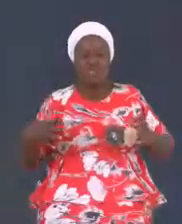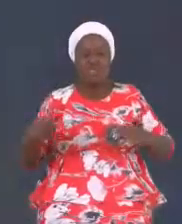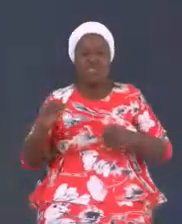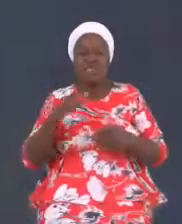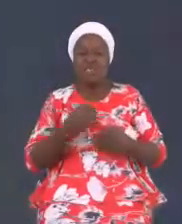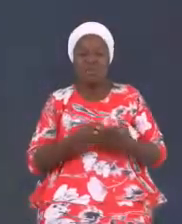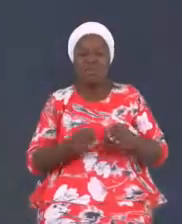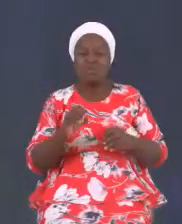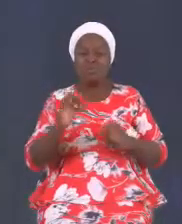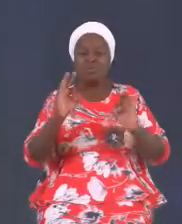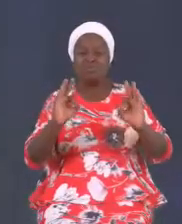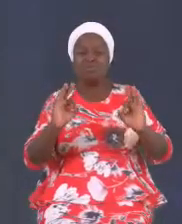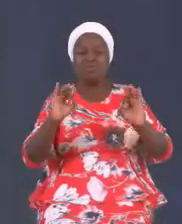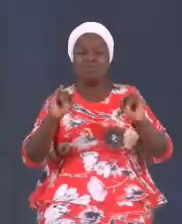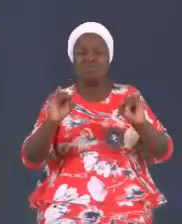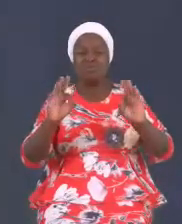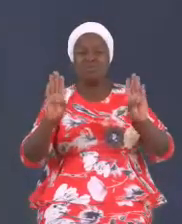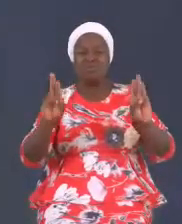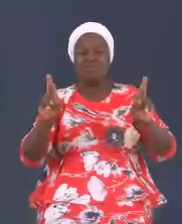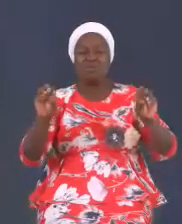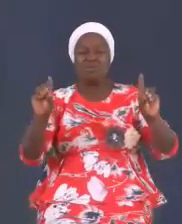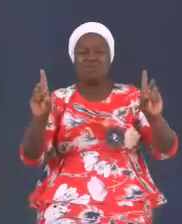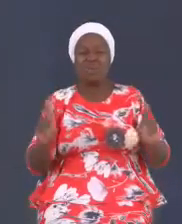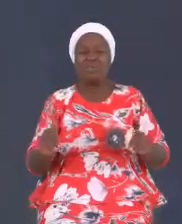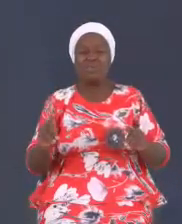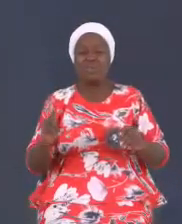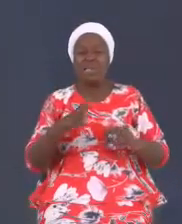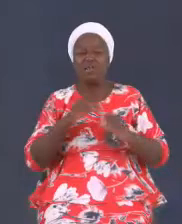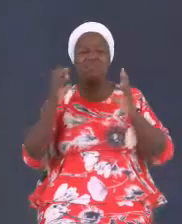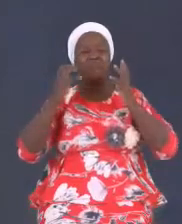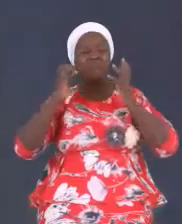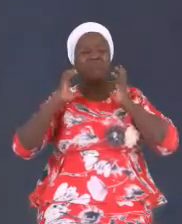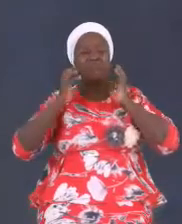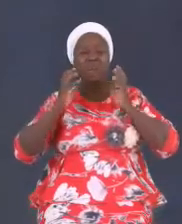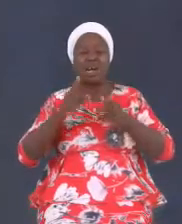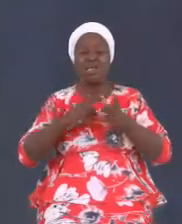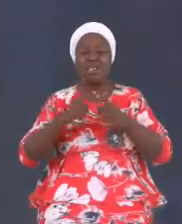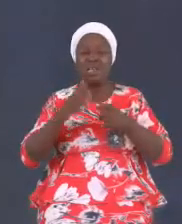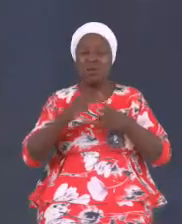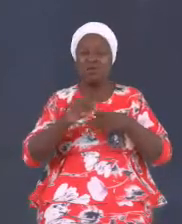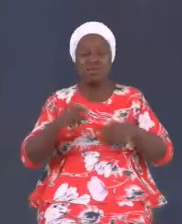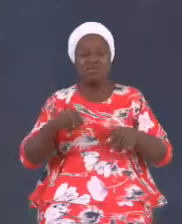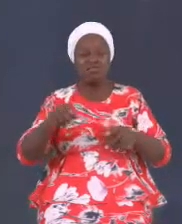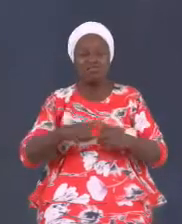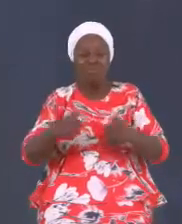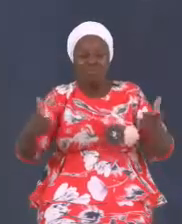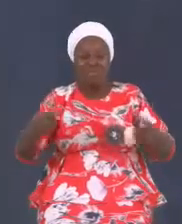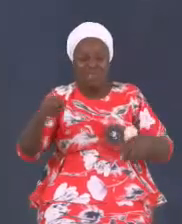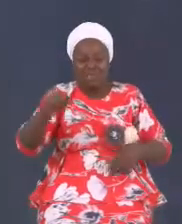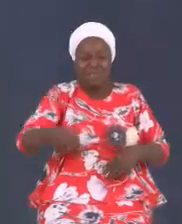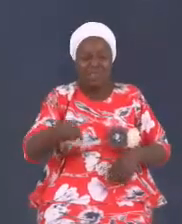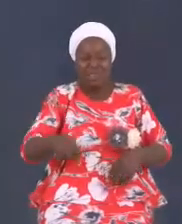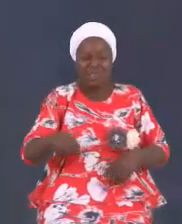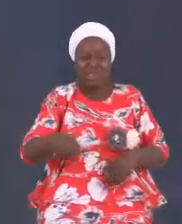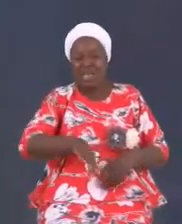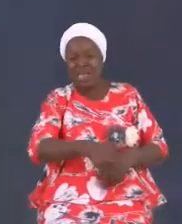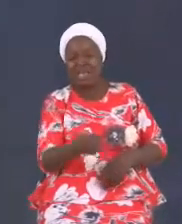fibroid, even goiter, even elephantiasis, even an ear, any kind of